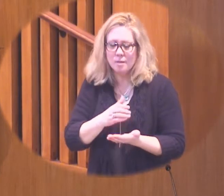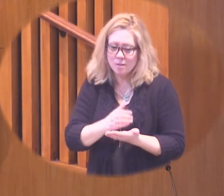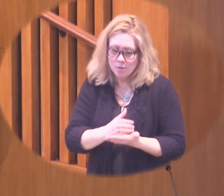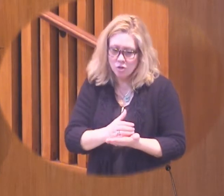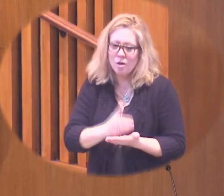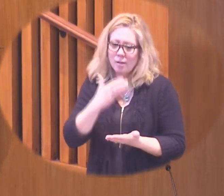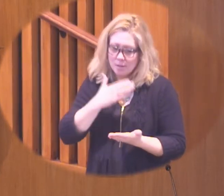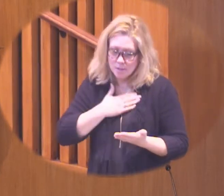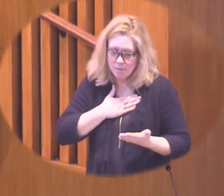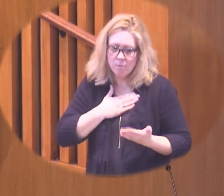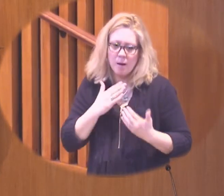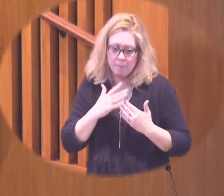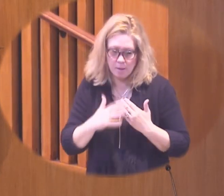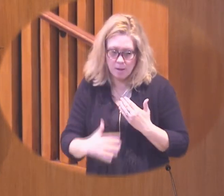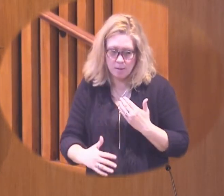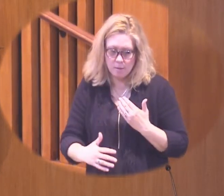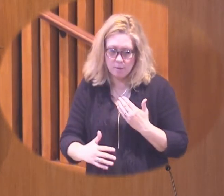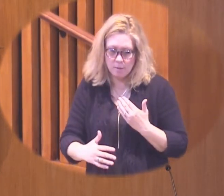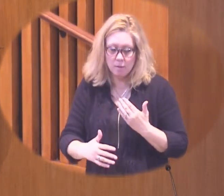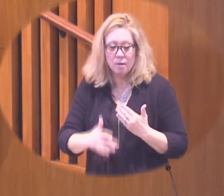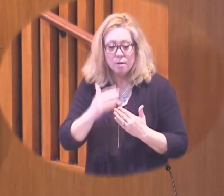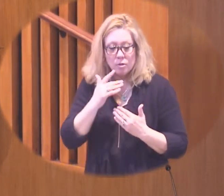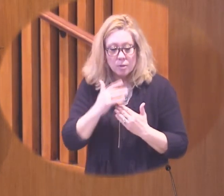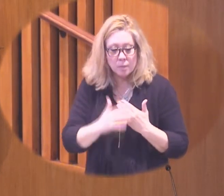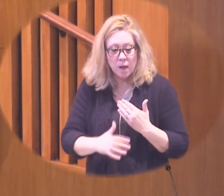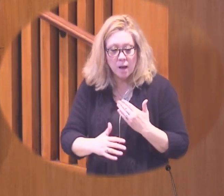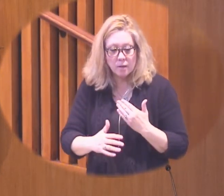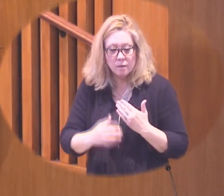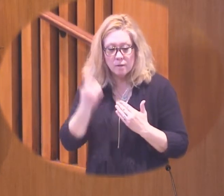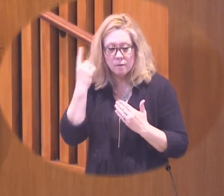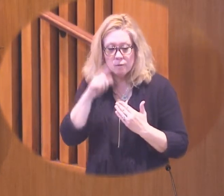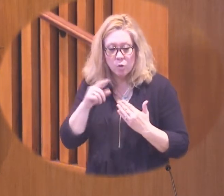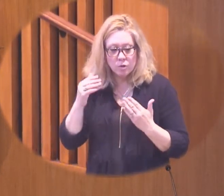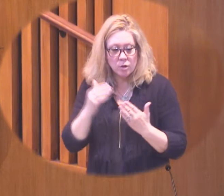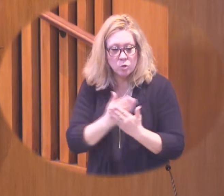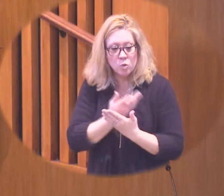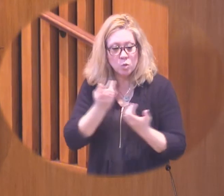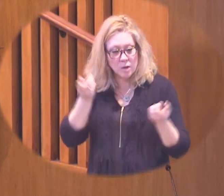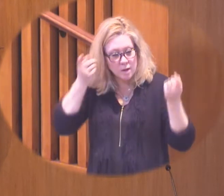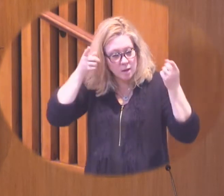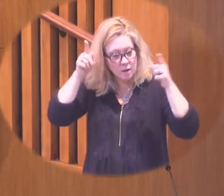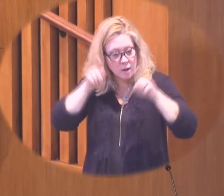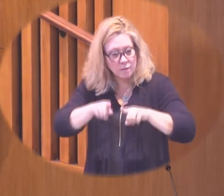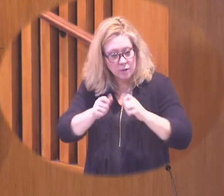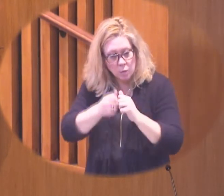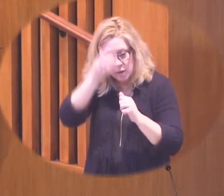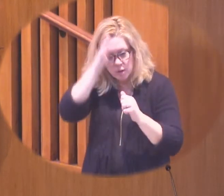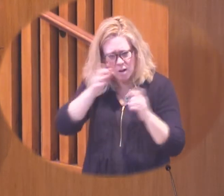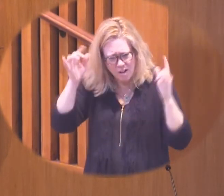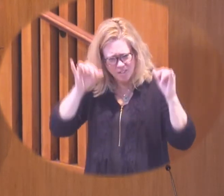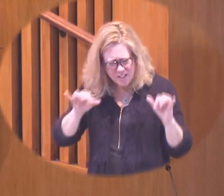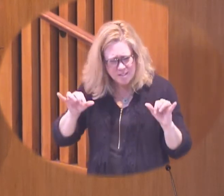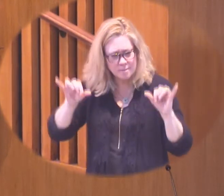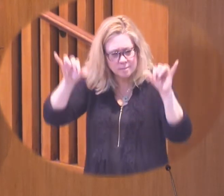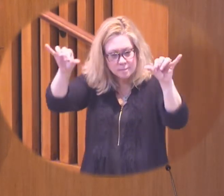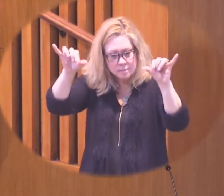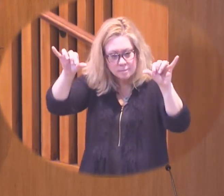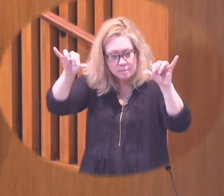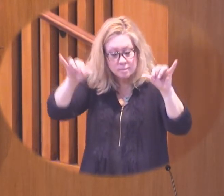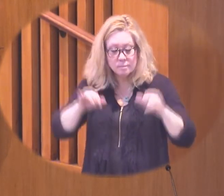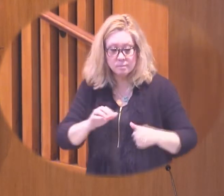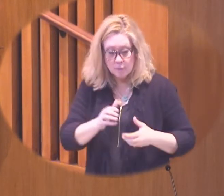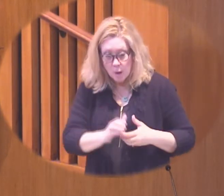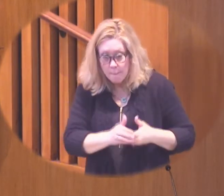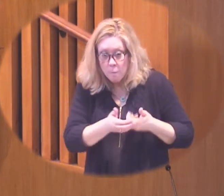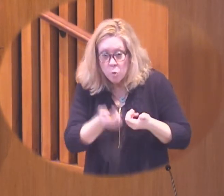the chalice of my blood, the blood of the new and eternal covenant, which will be